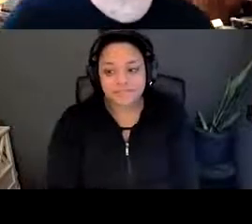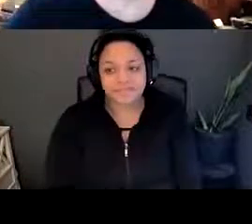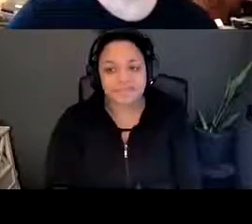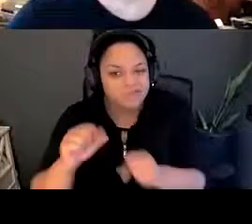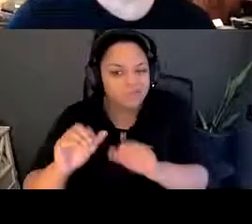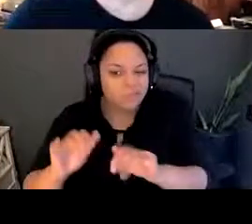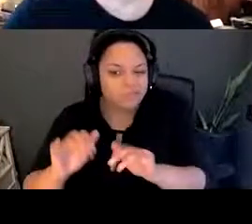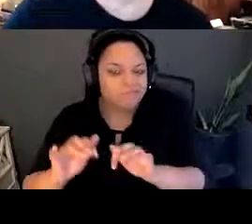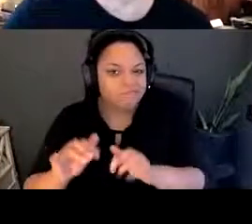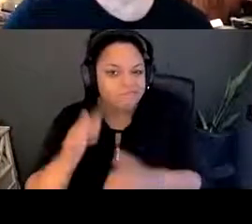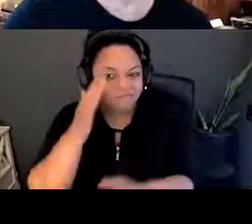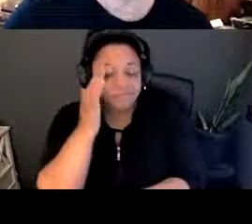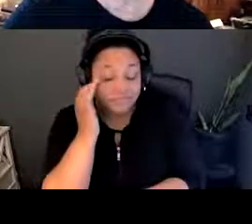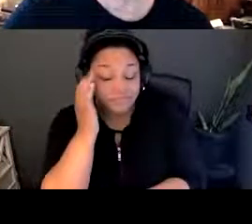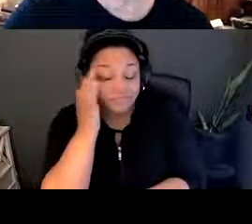chat box.